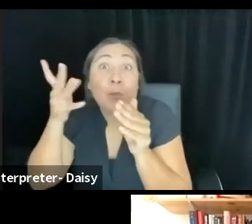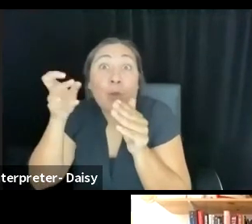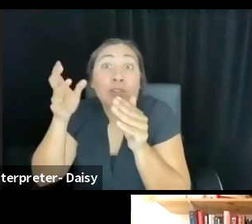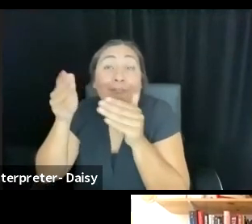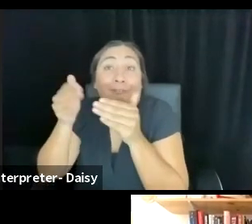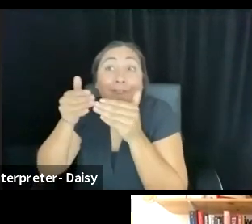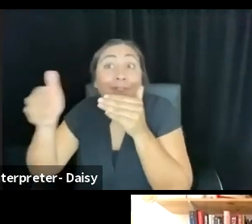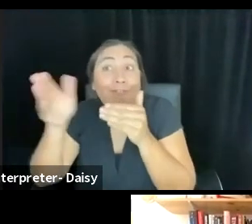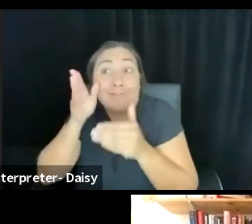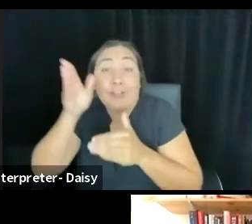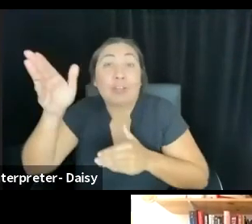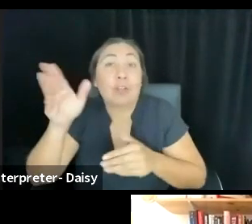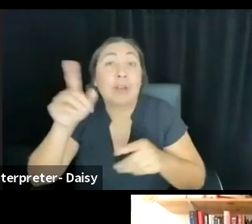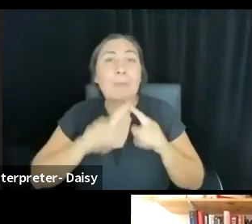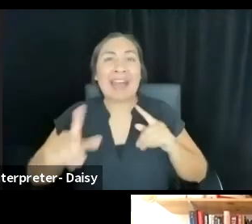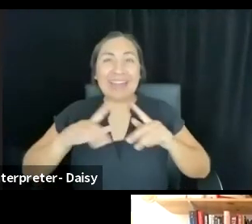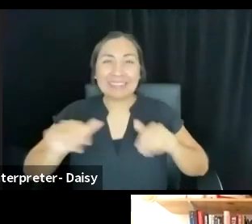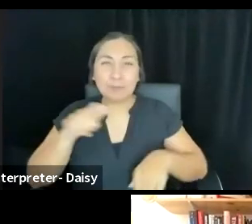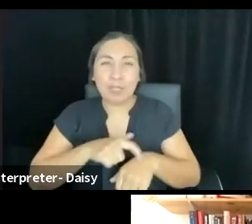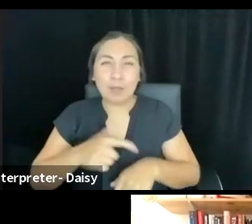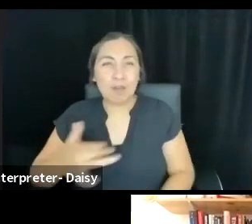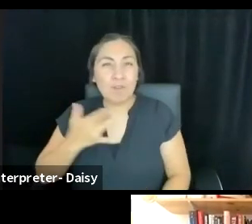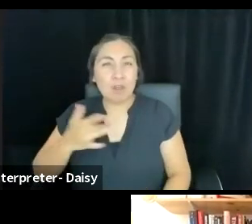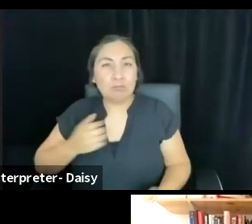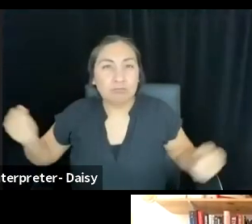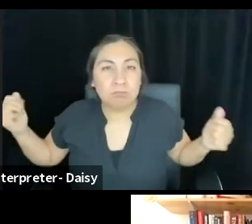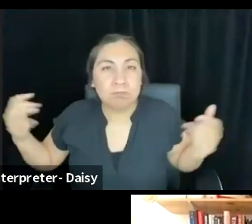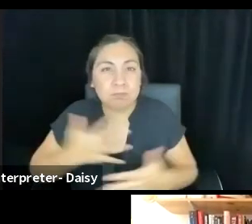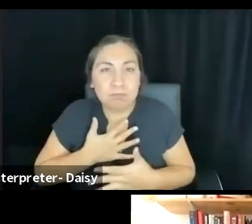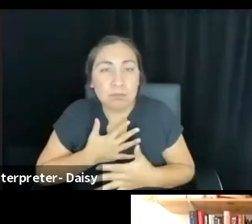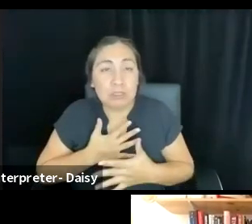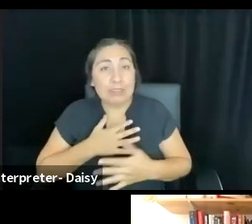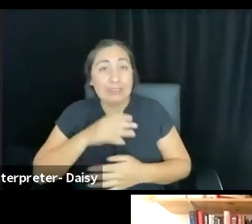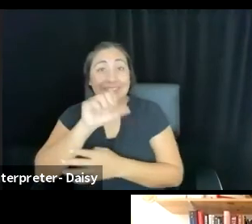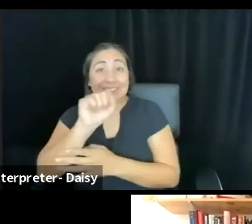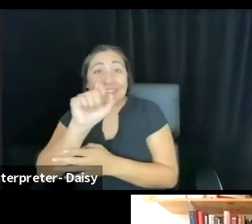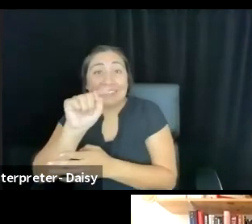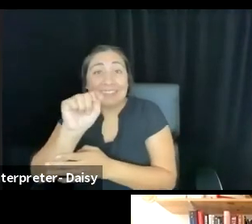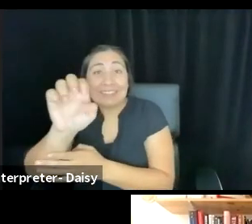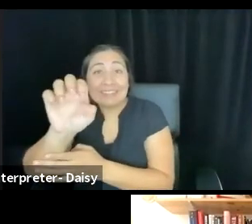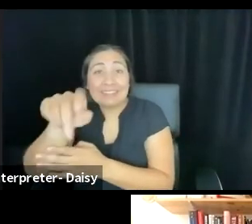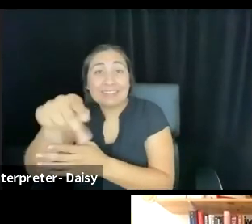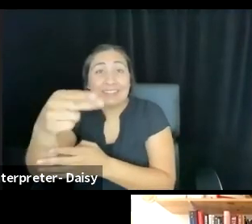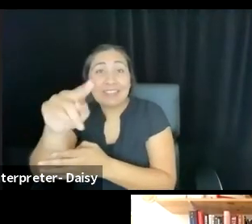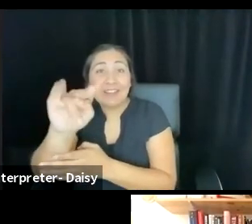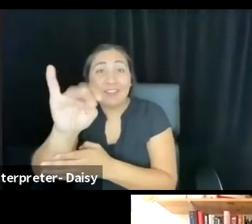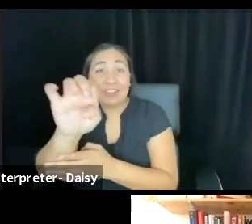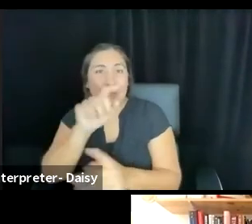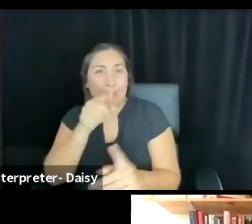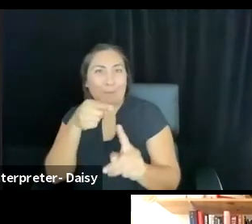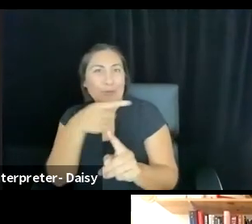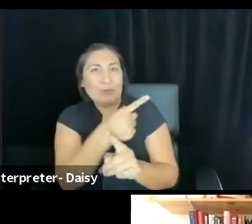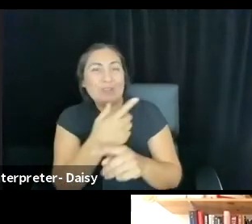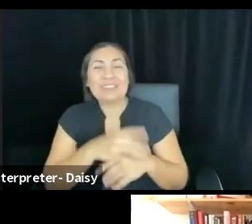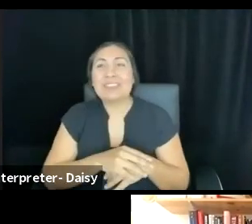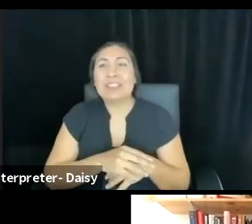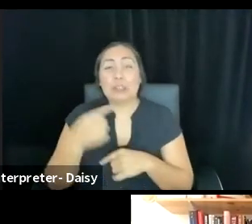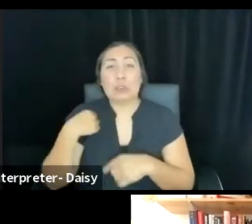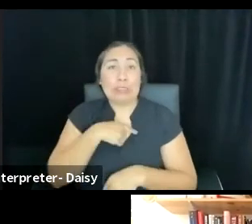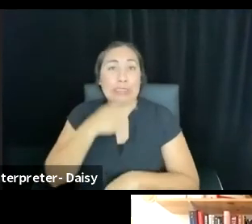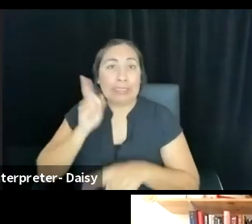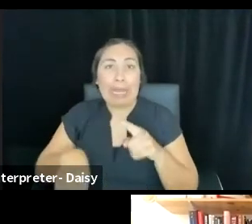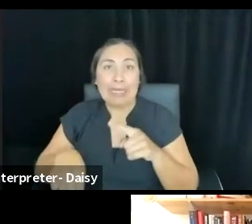So to Stephanie's point about how we can't go back, to pretend that I can actually speak from the future at 23 days